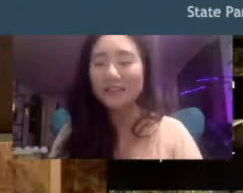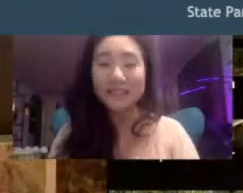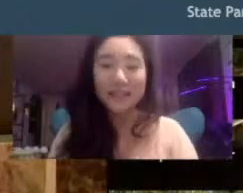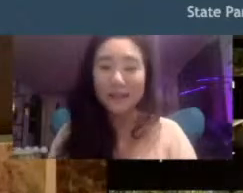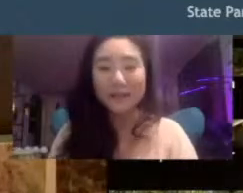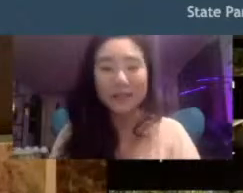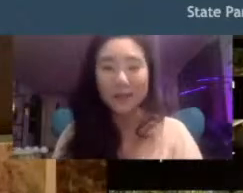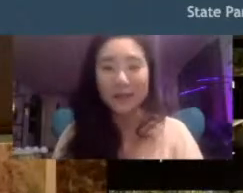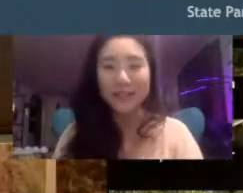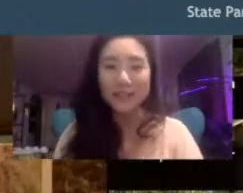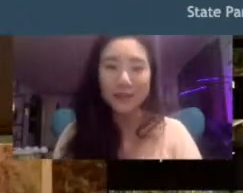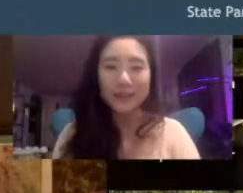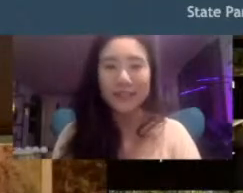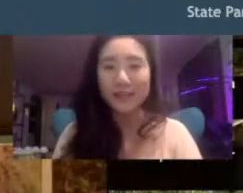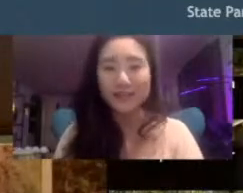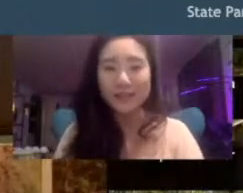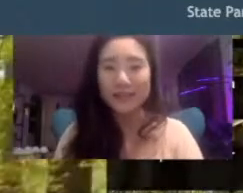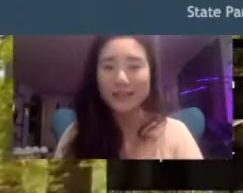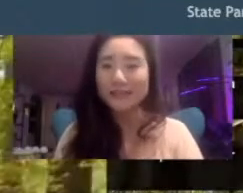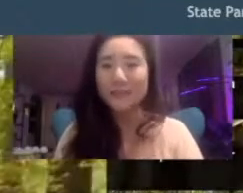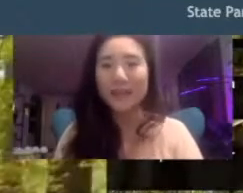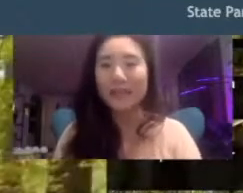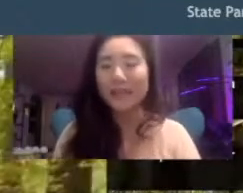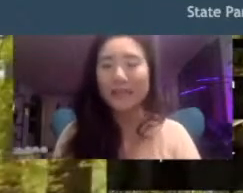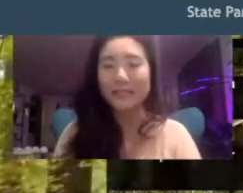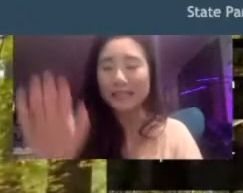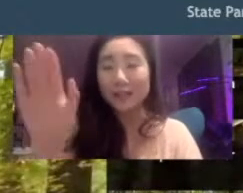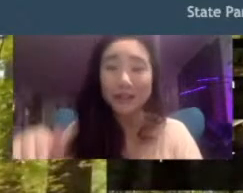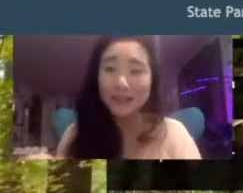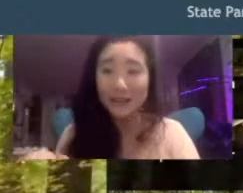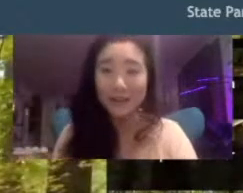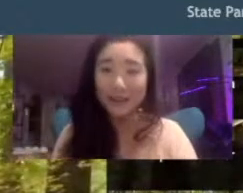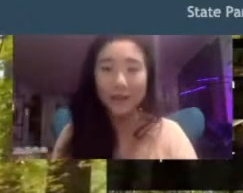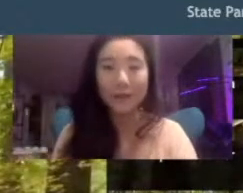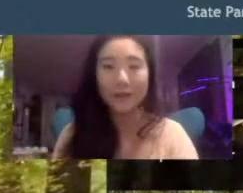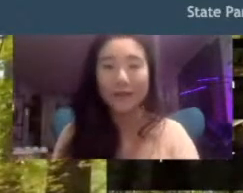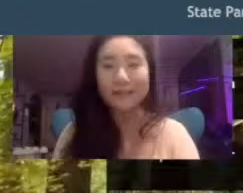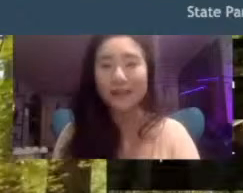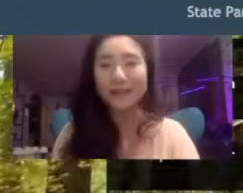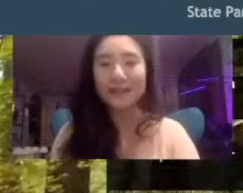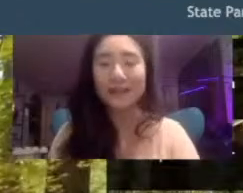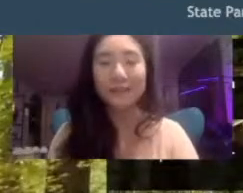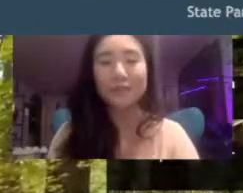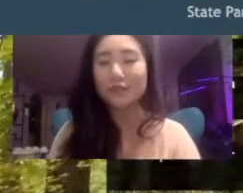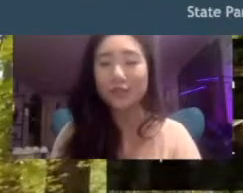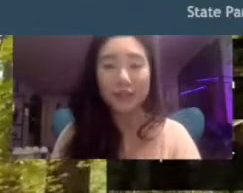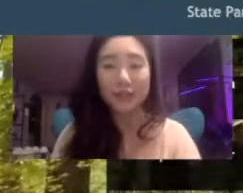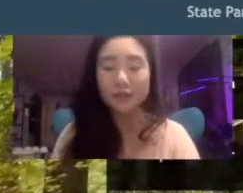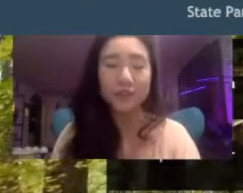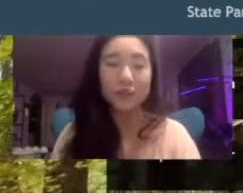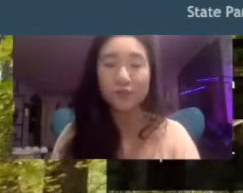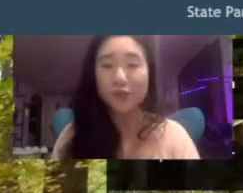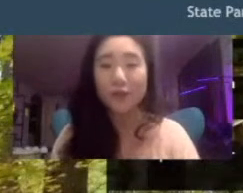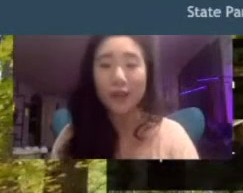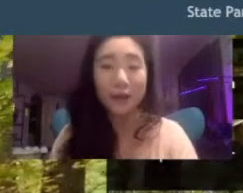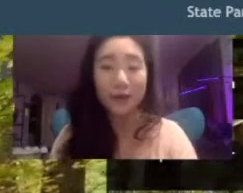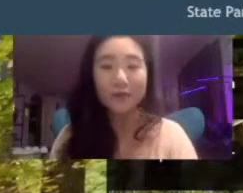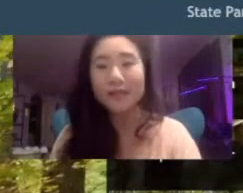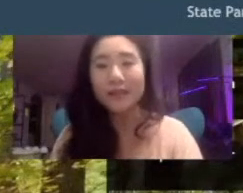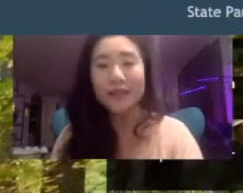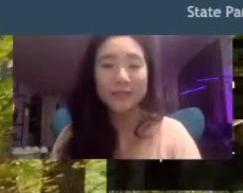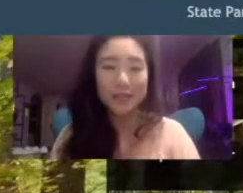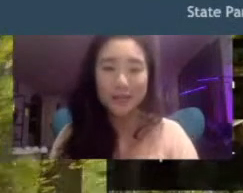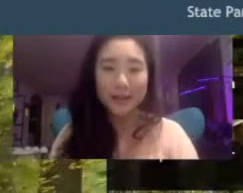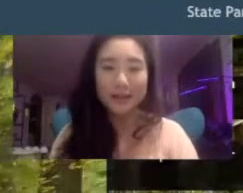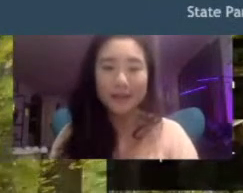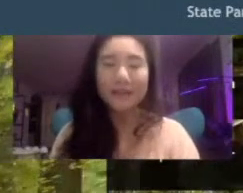And I'll just click around really quickly to show you guys the other scenes, but it's all identified here on the right side. You just choose where you want to go.